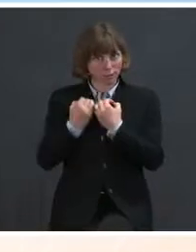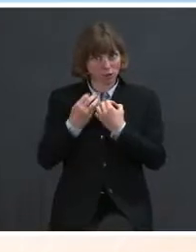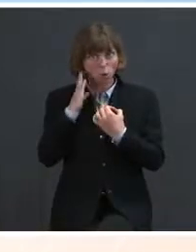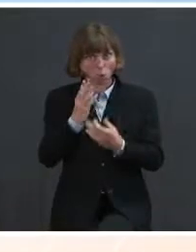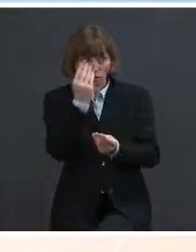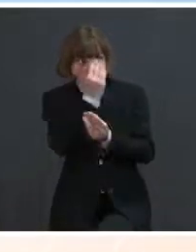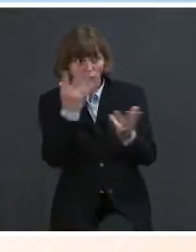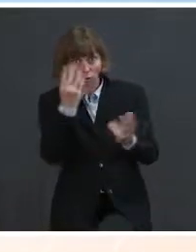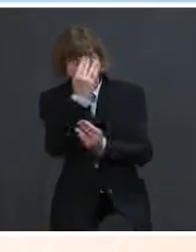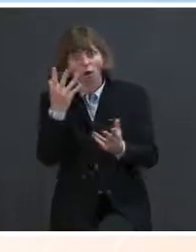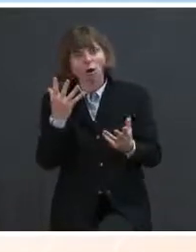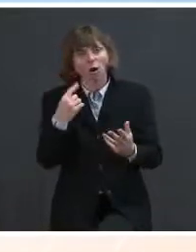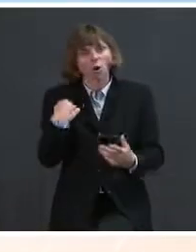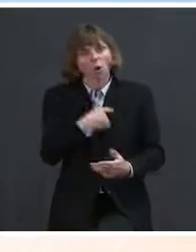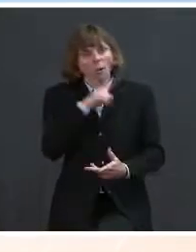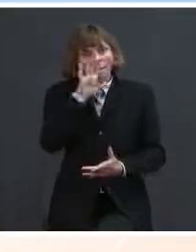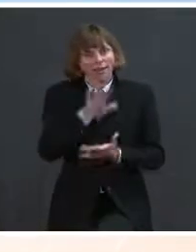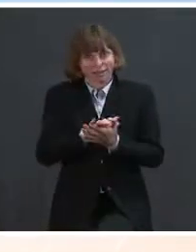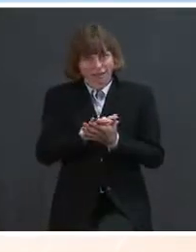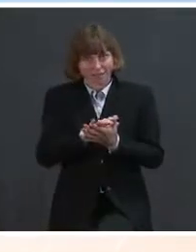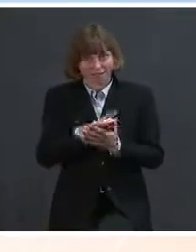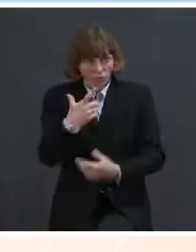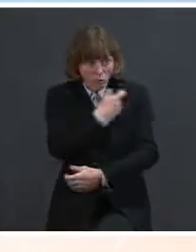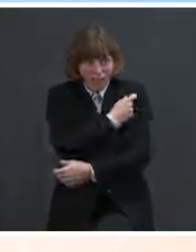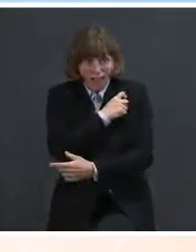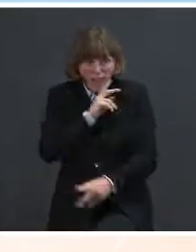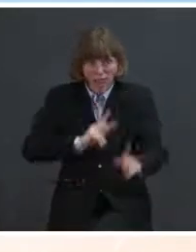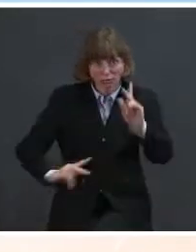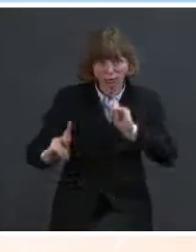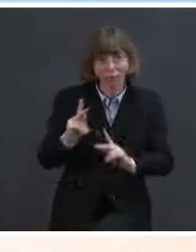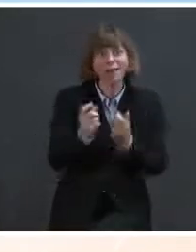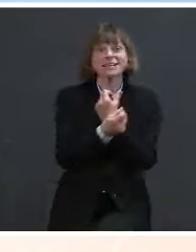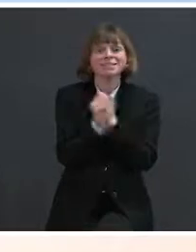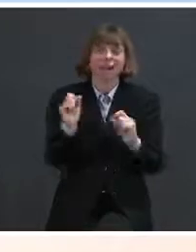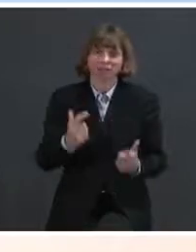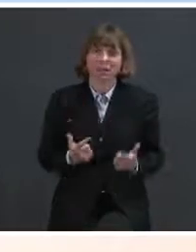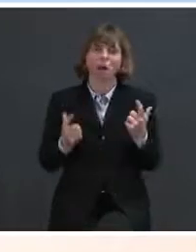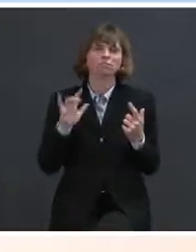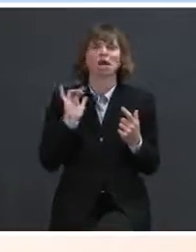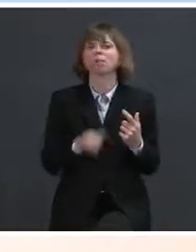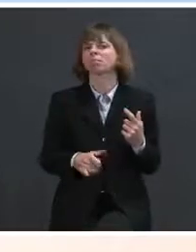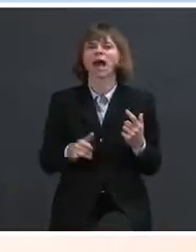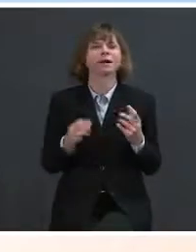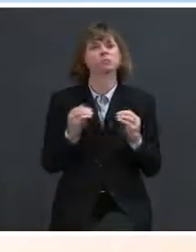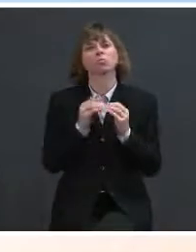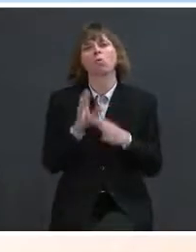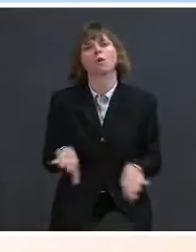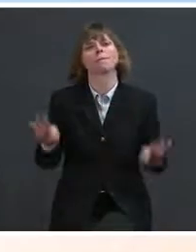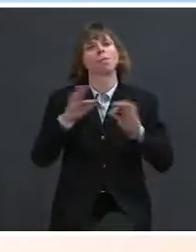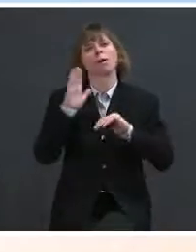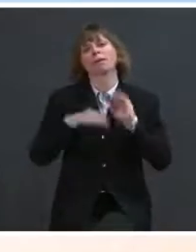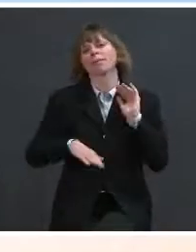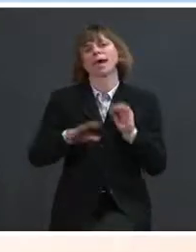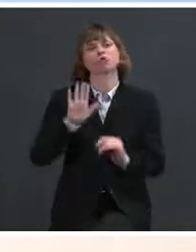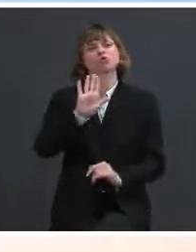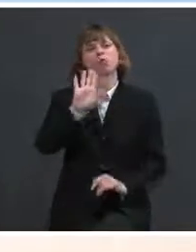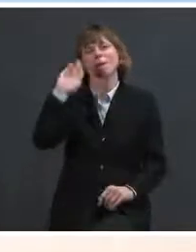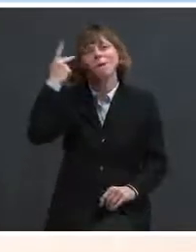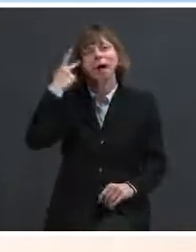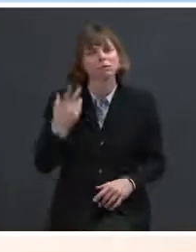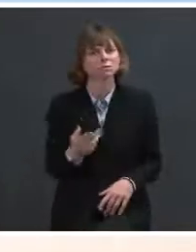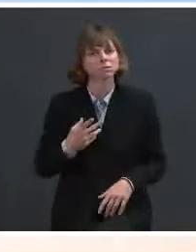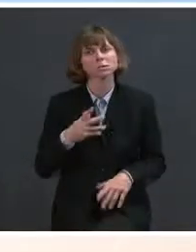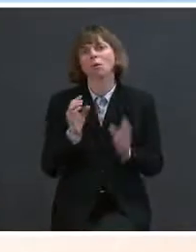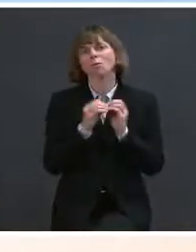the public is vaccinated and saving lives is something that transcends political party. It transcends